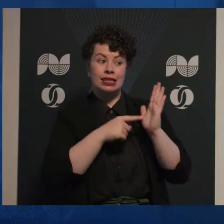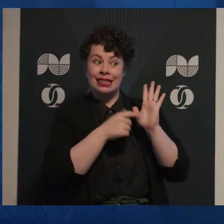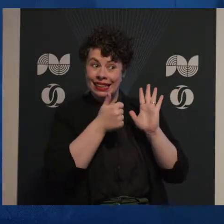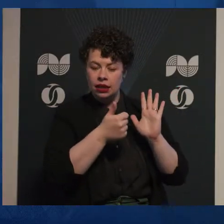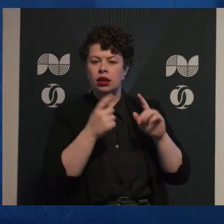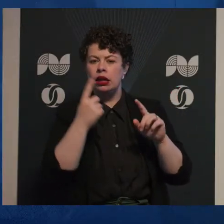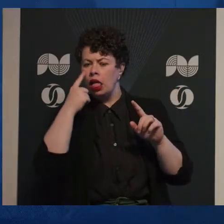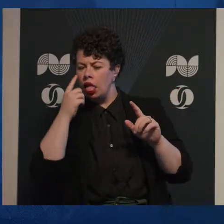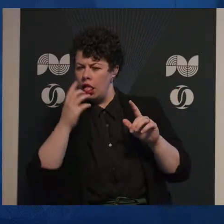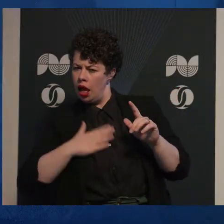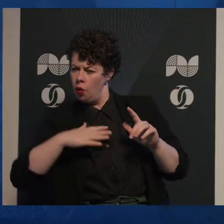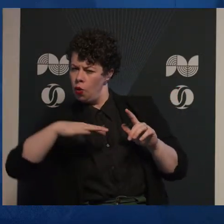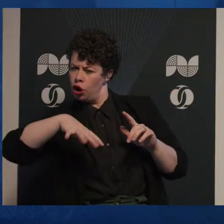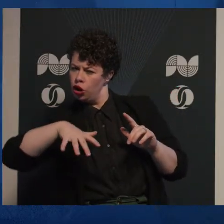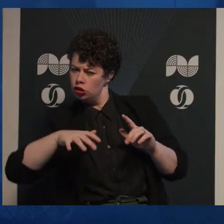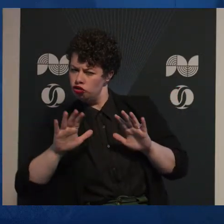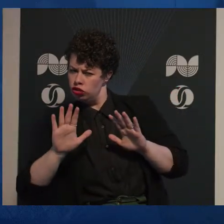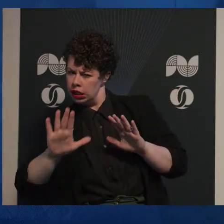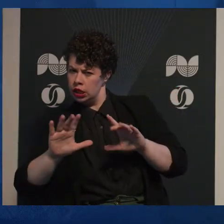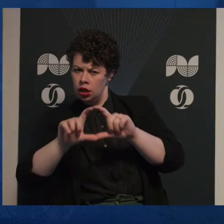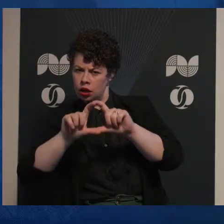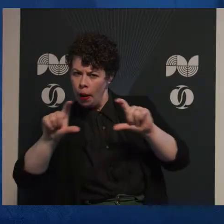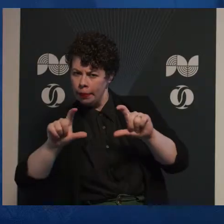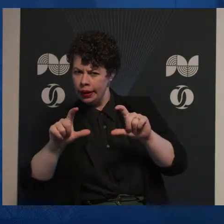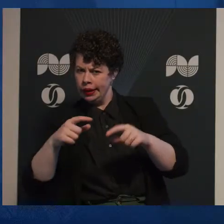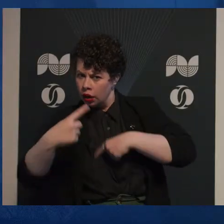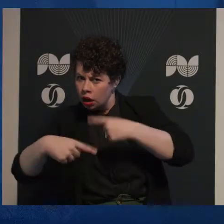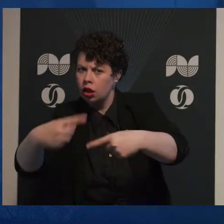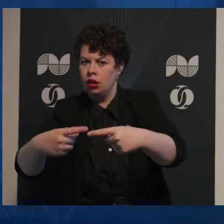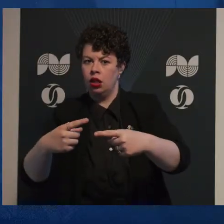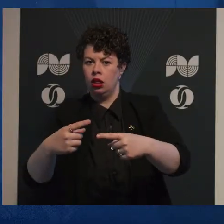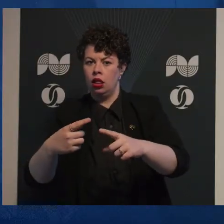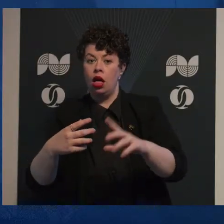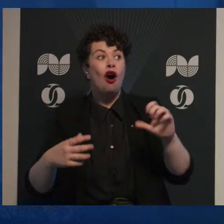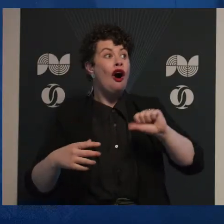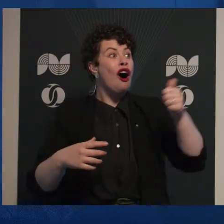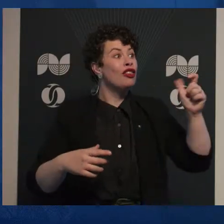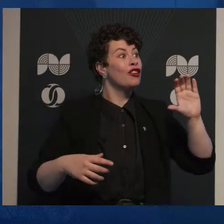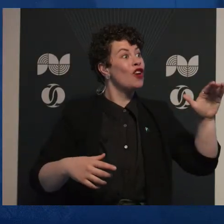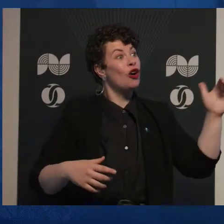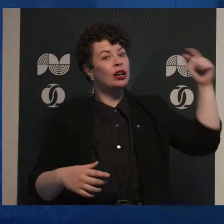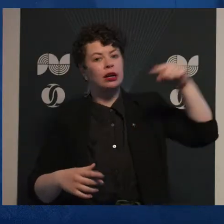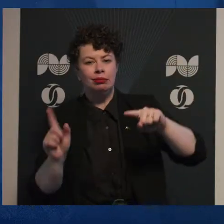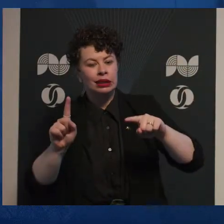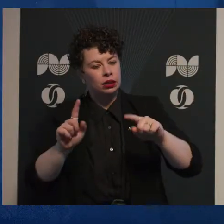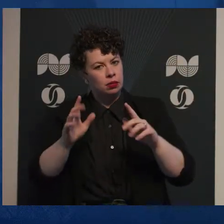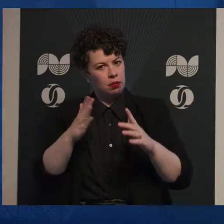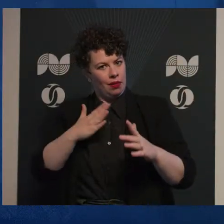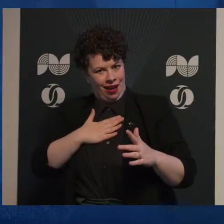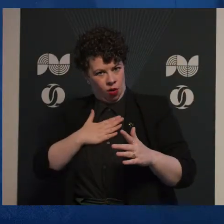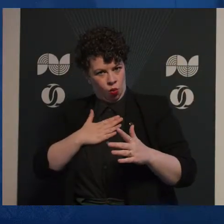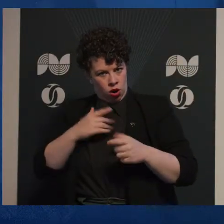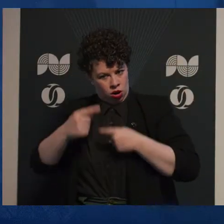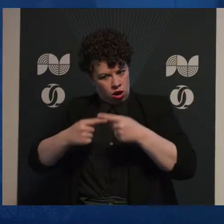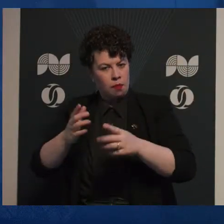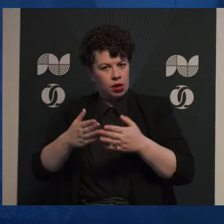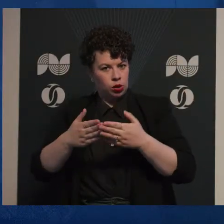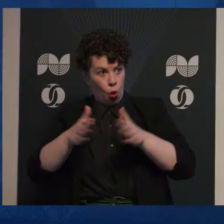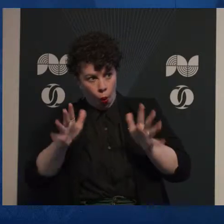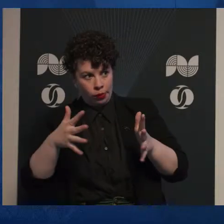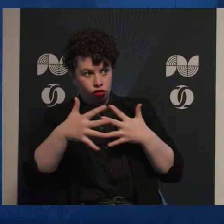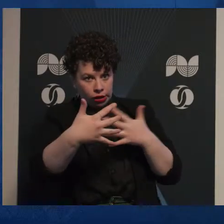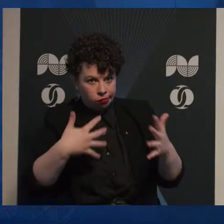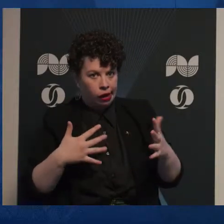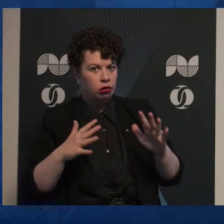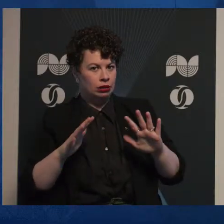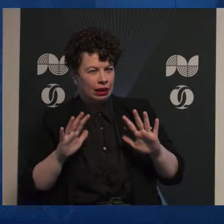That's a big task, and put them into productive use. For that, we need to increase transparency and internal controls, and we are